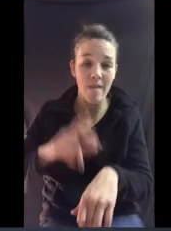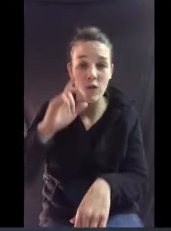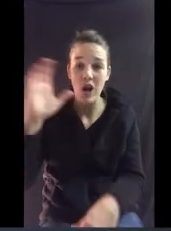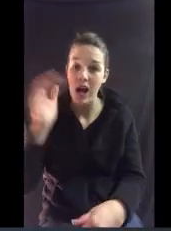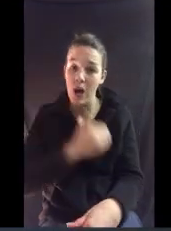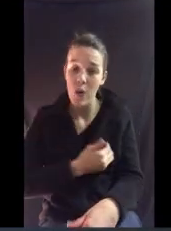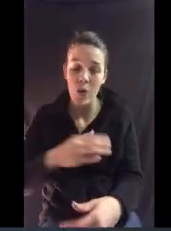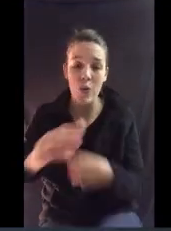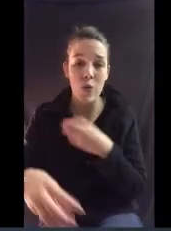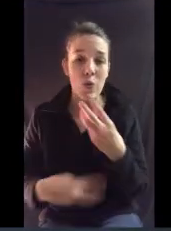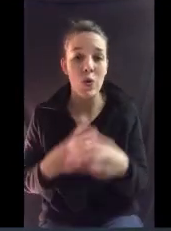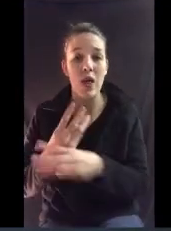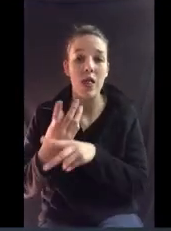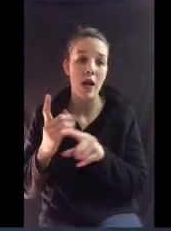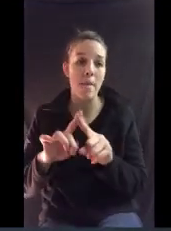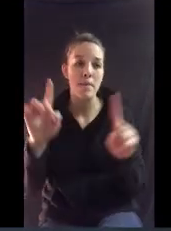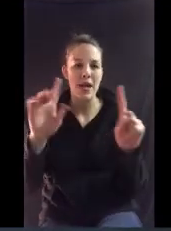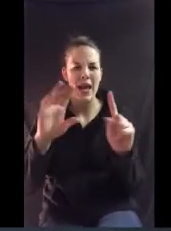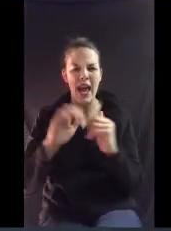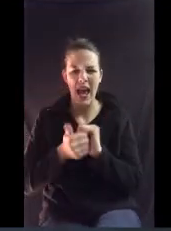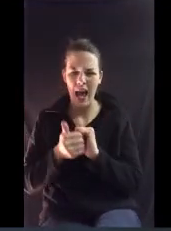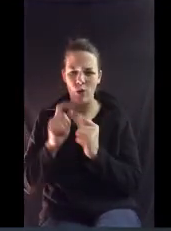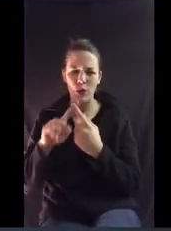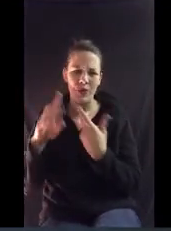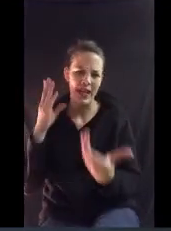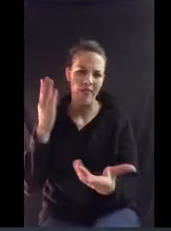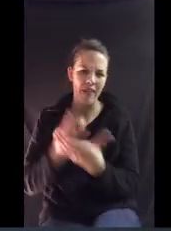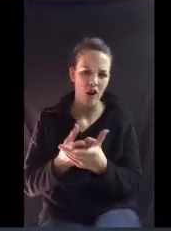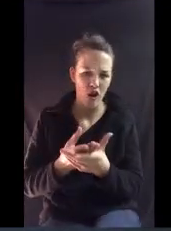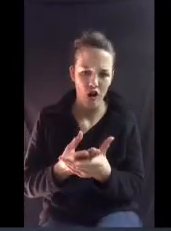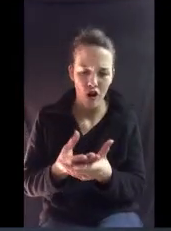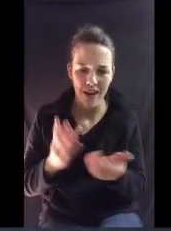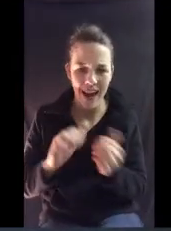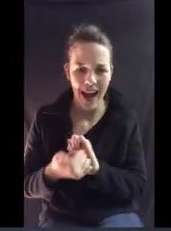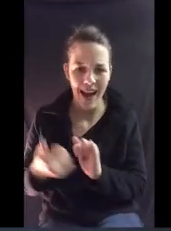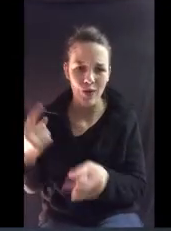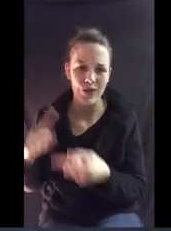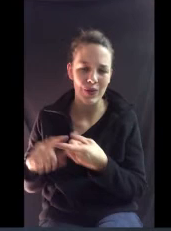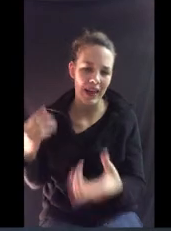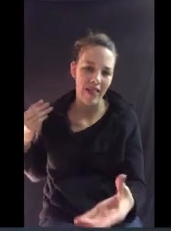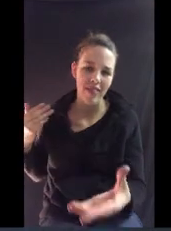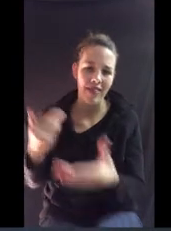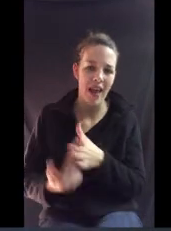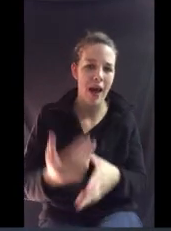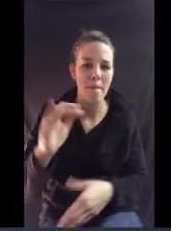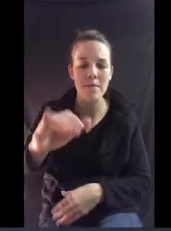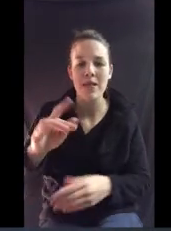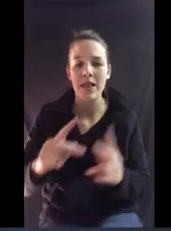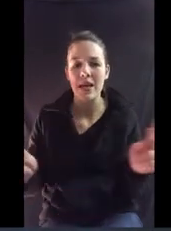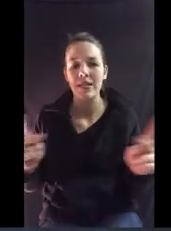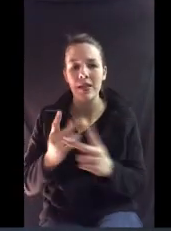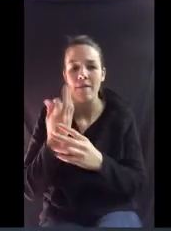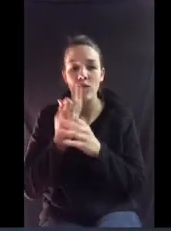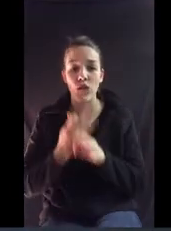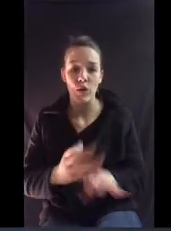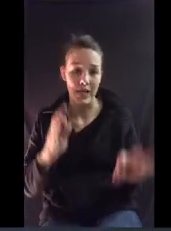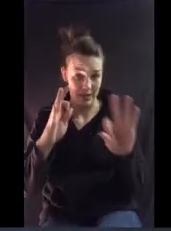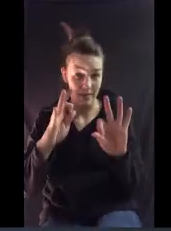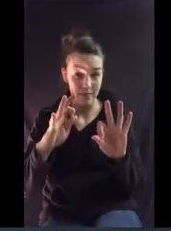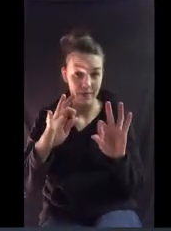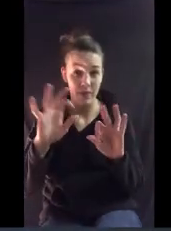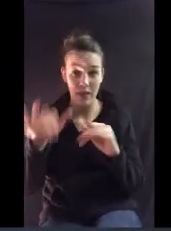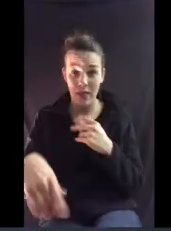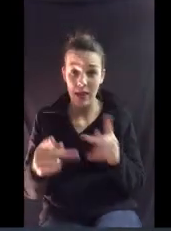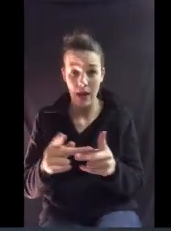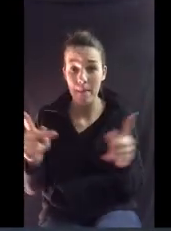our nation and world. But how to get there? How to get to that place